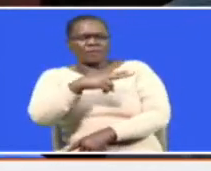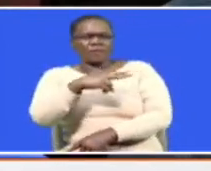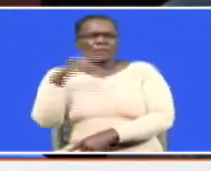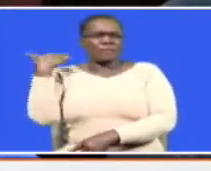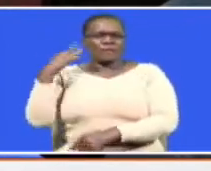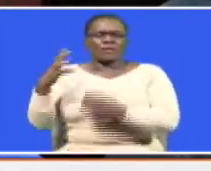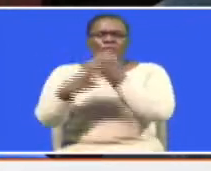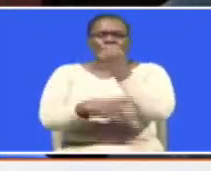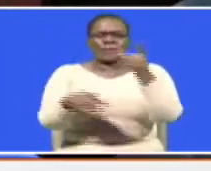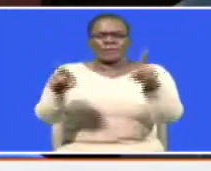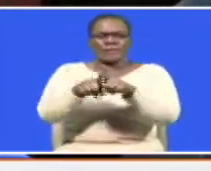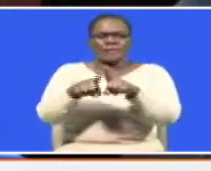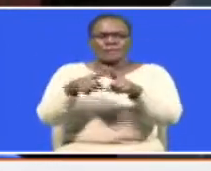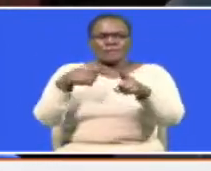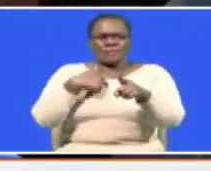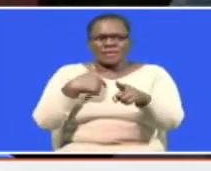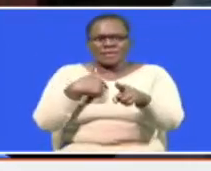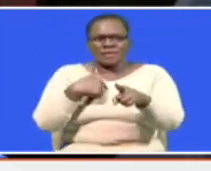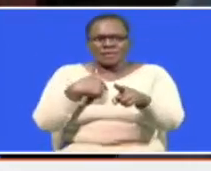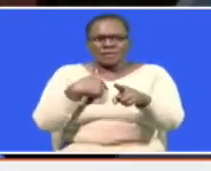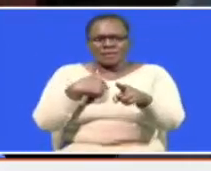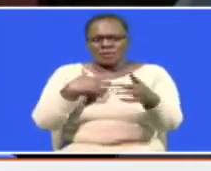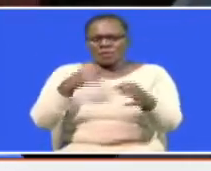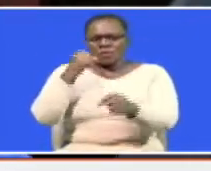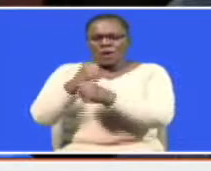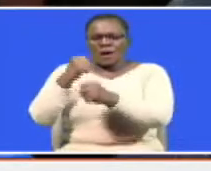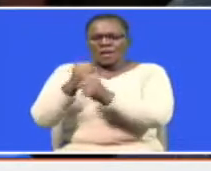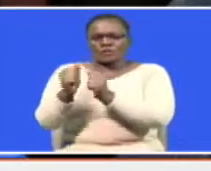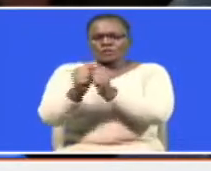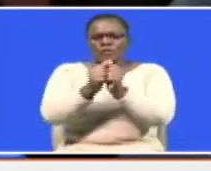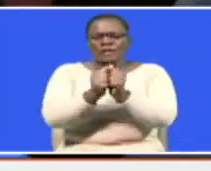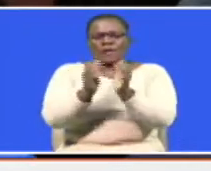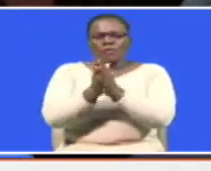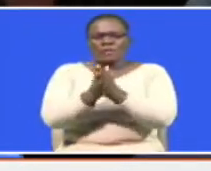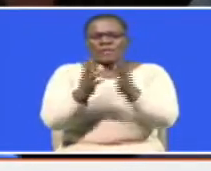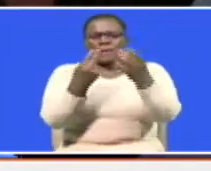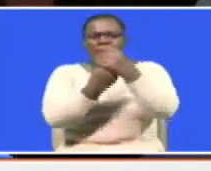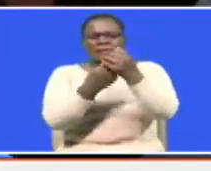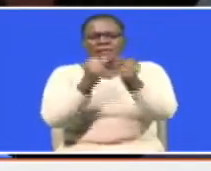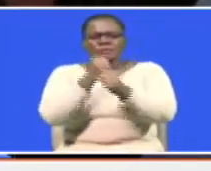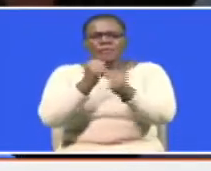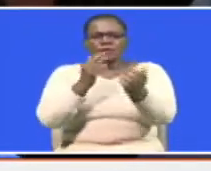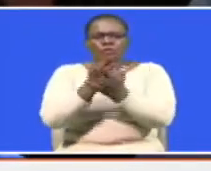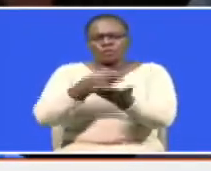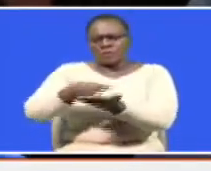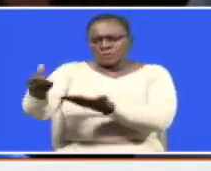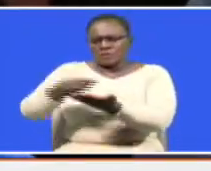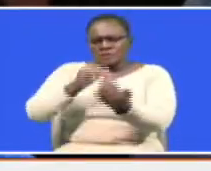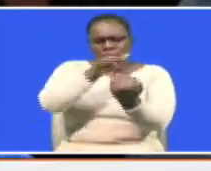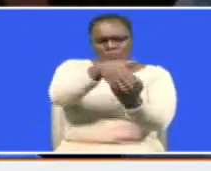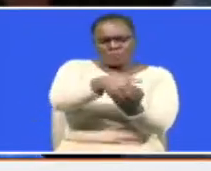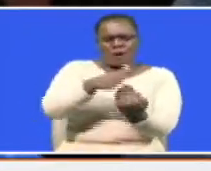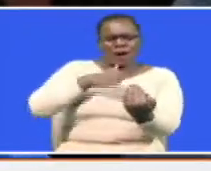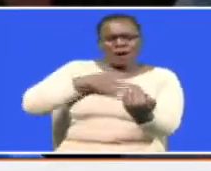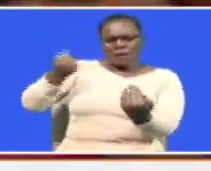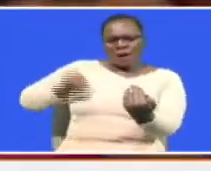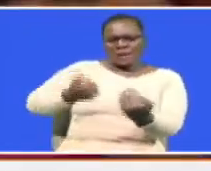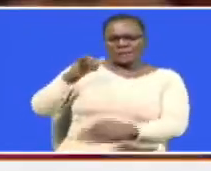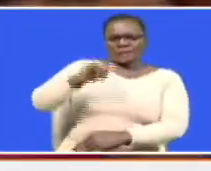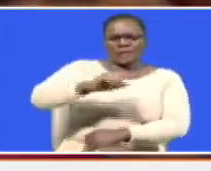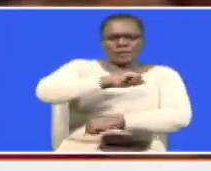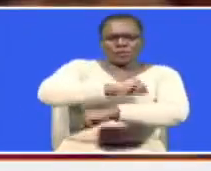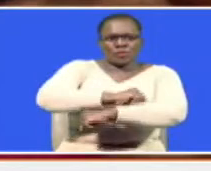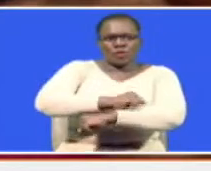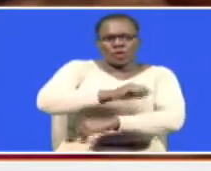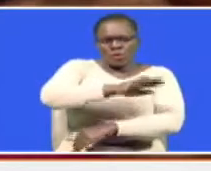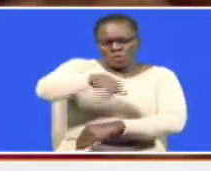poverty. And I'm also committing that we are going to work together with the partners to ensure that we distribute these products so that our girls remain in school.